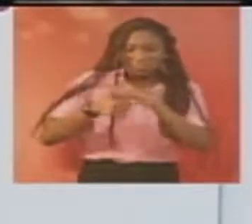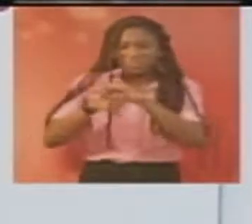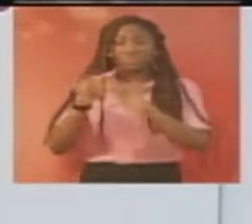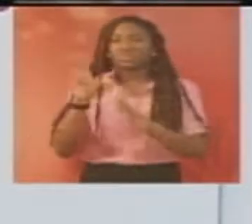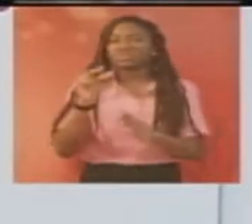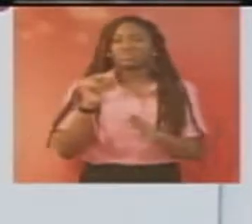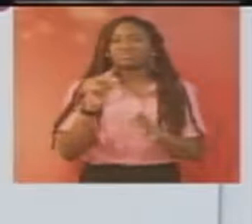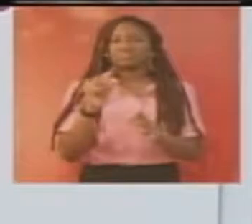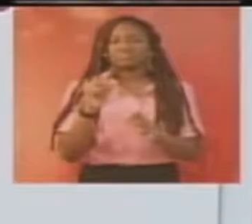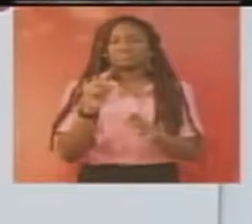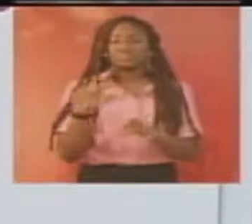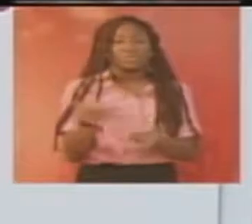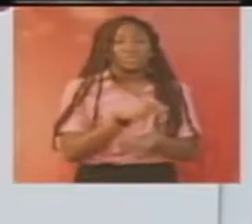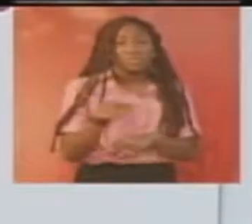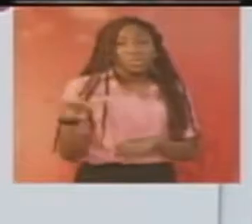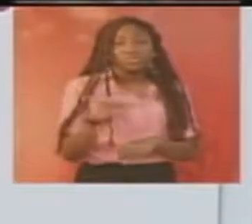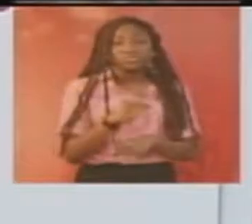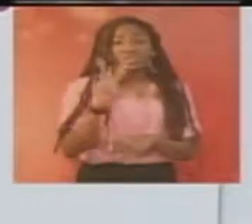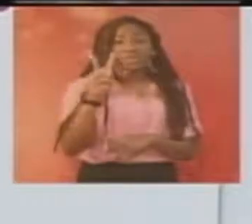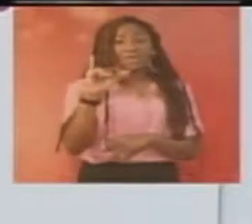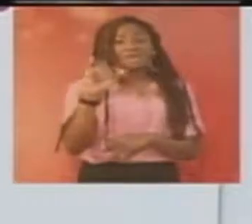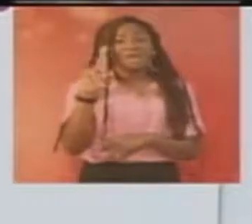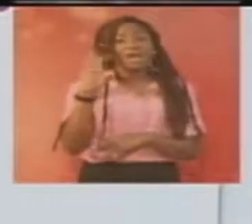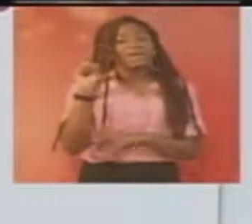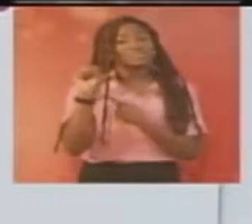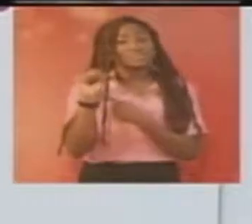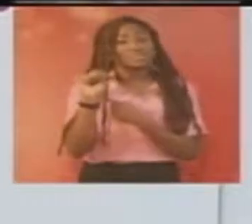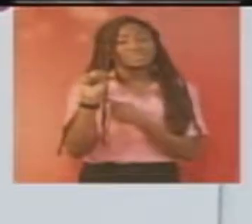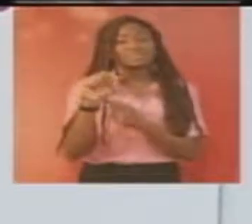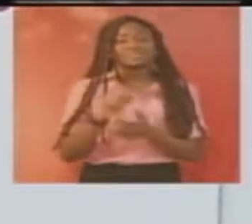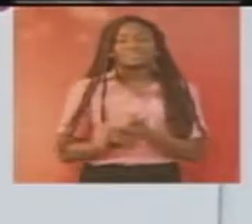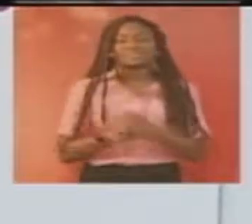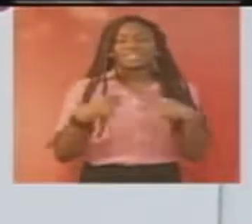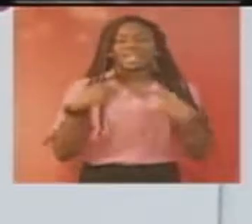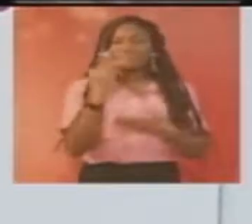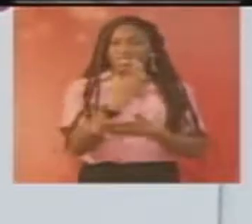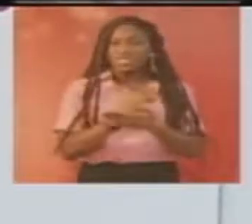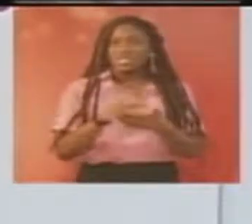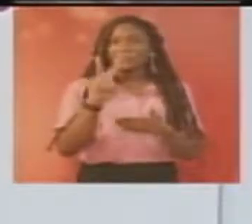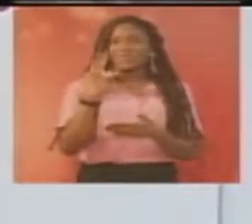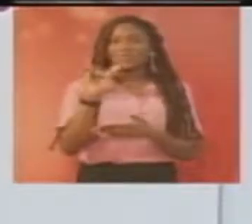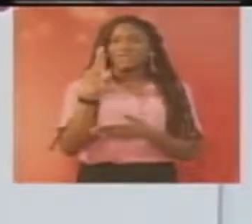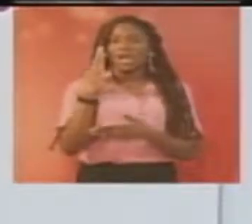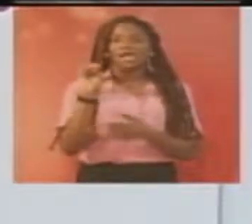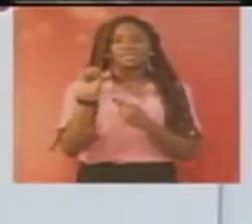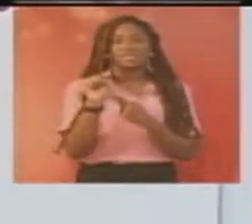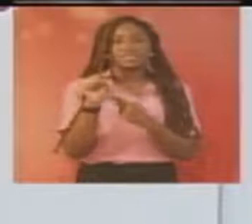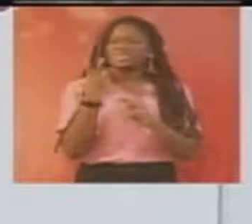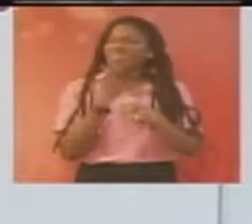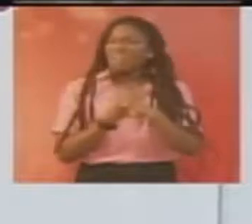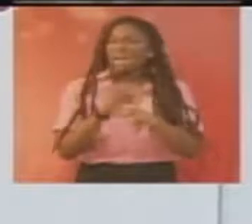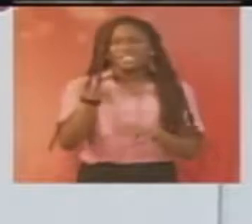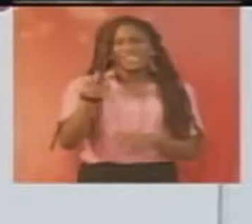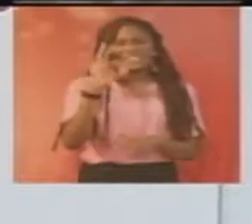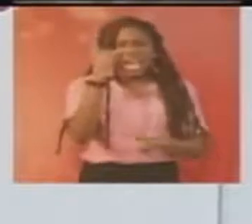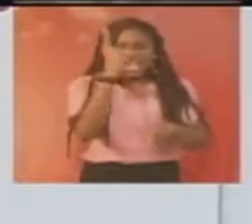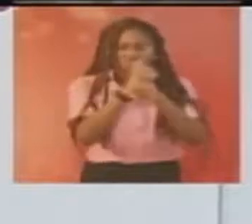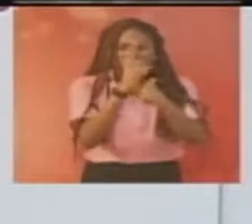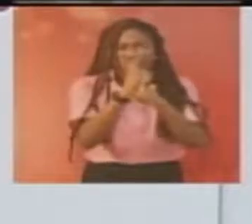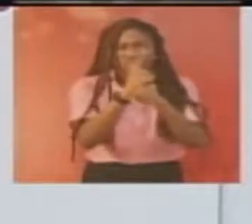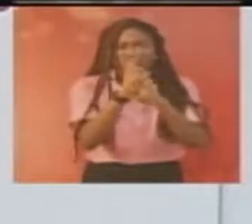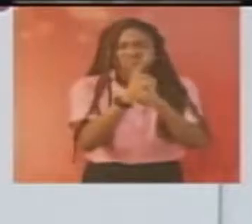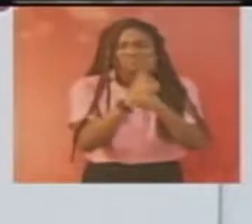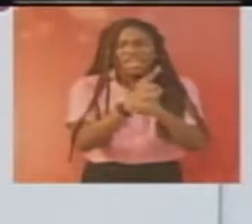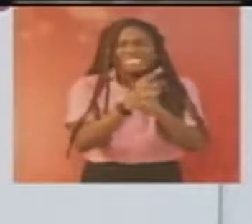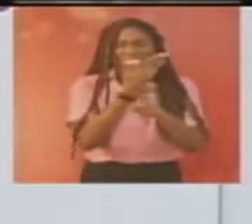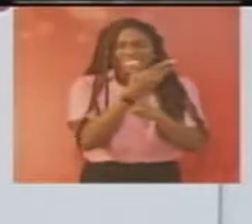Also, this particular virus is, there's some viruses where it's difficult to find the right protein to use in a